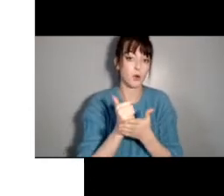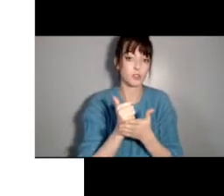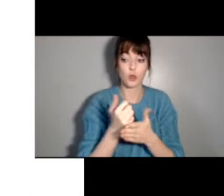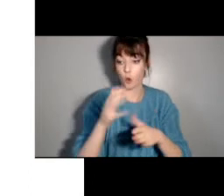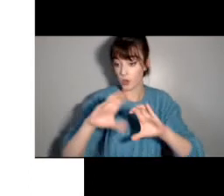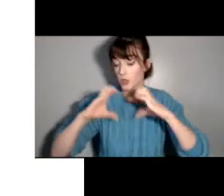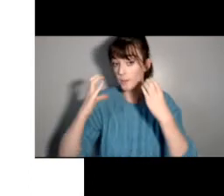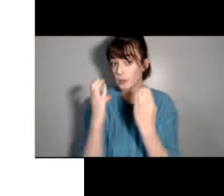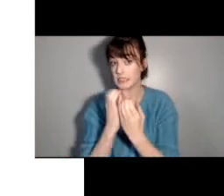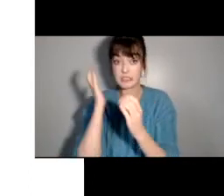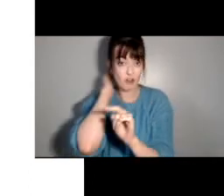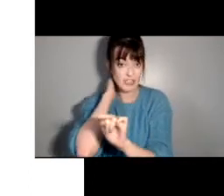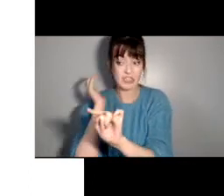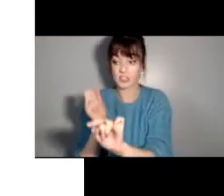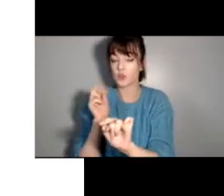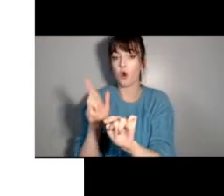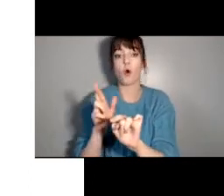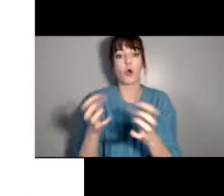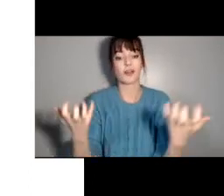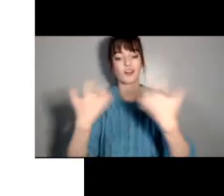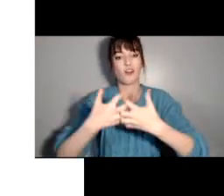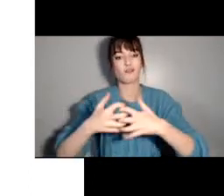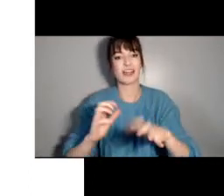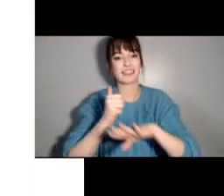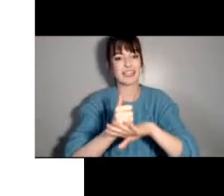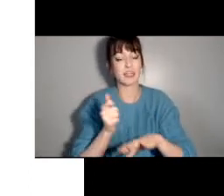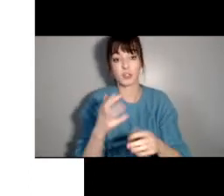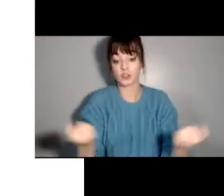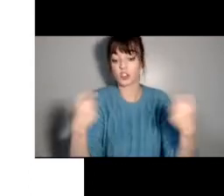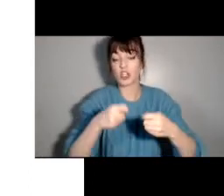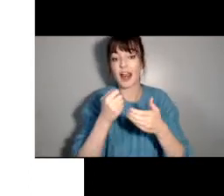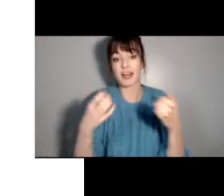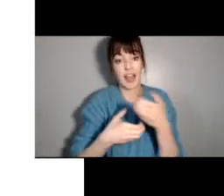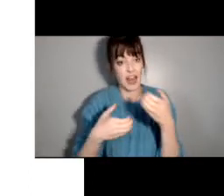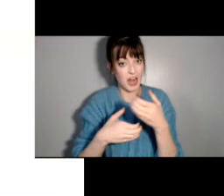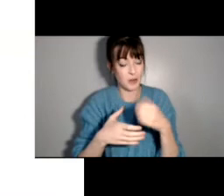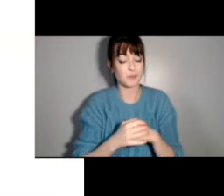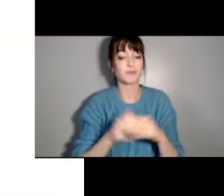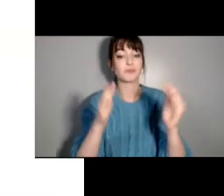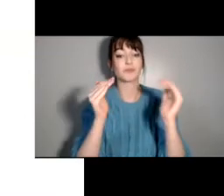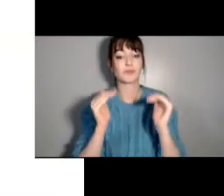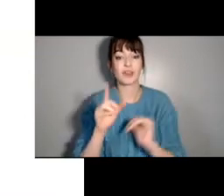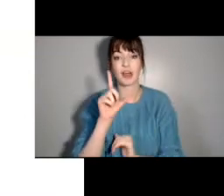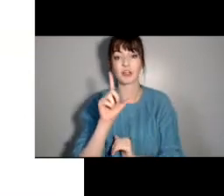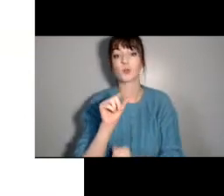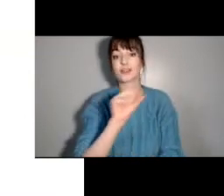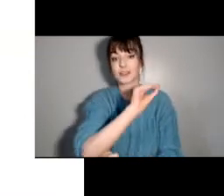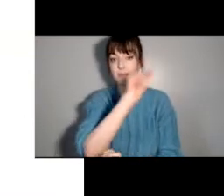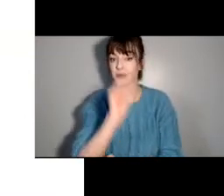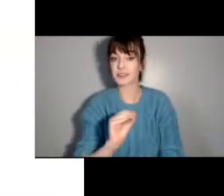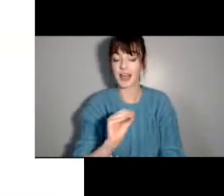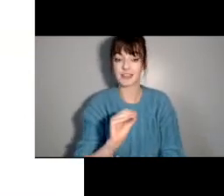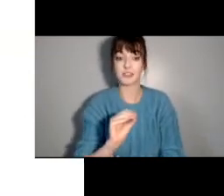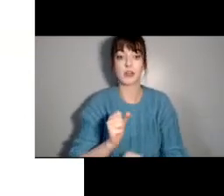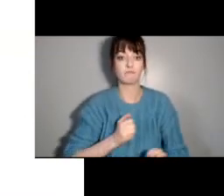or a congregated setting, or a small number were receiving shared care. We had about 20% that were in a